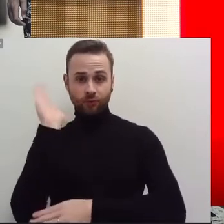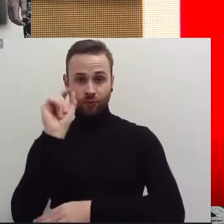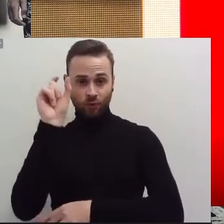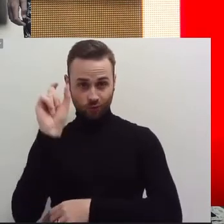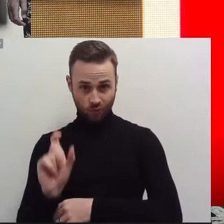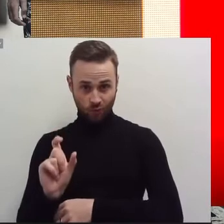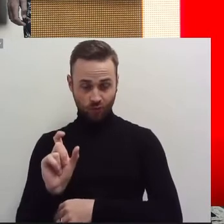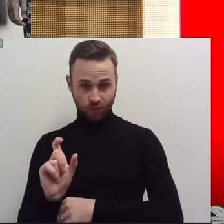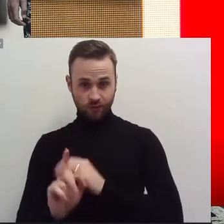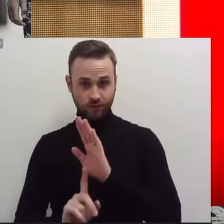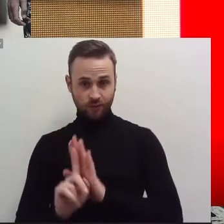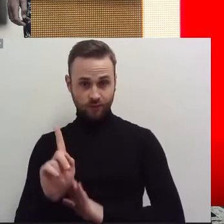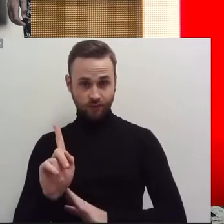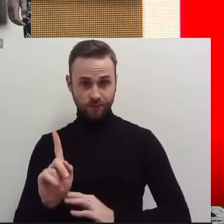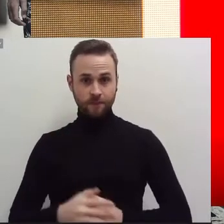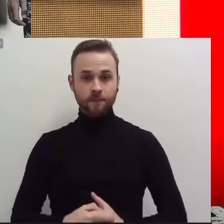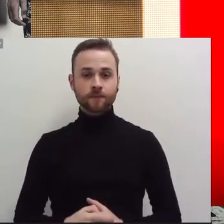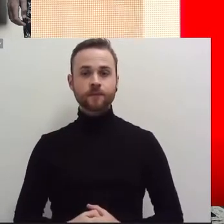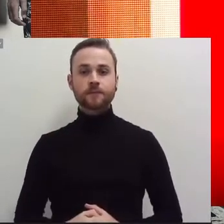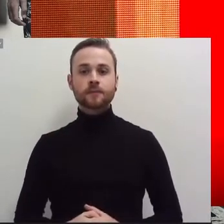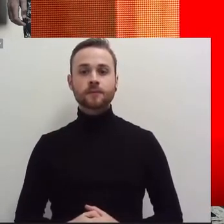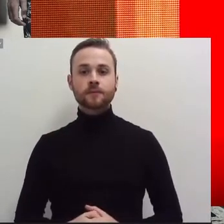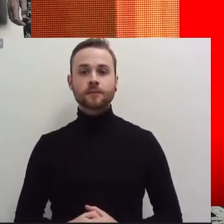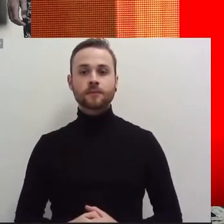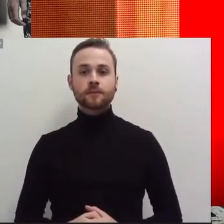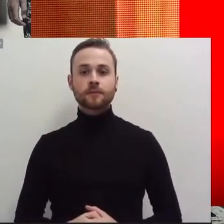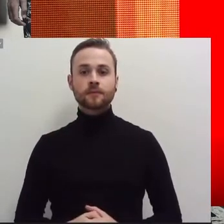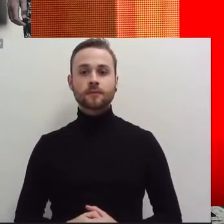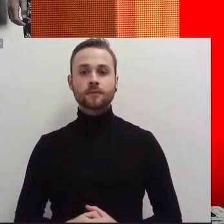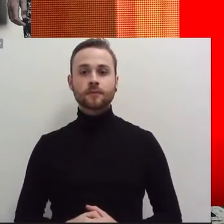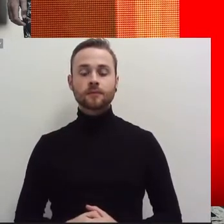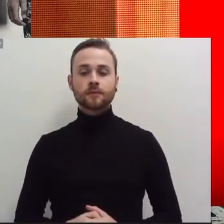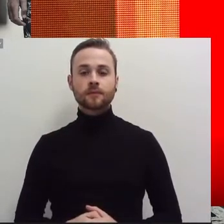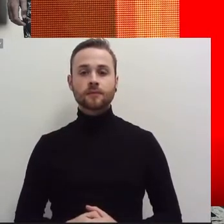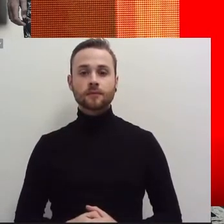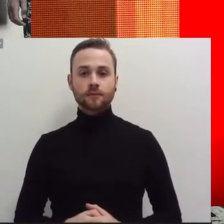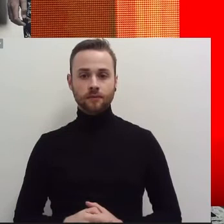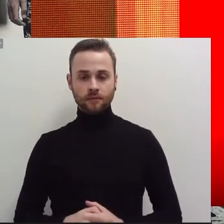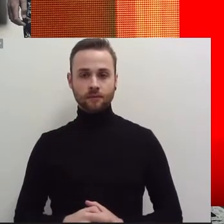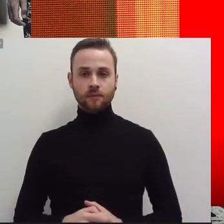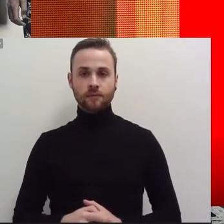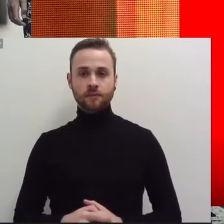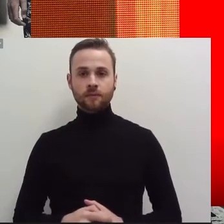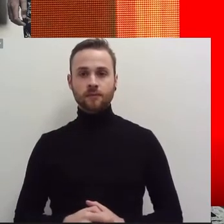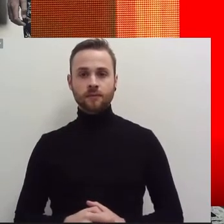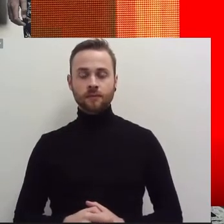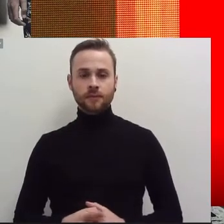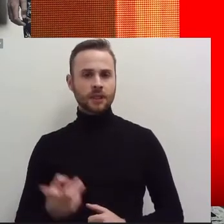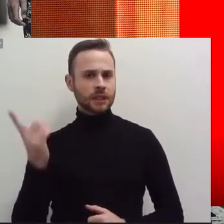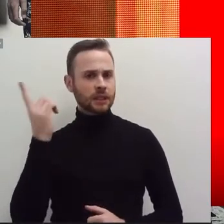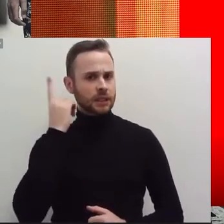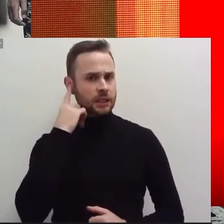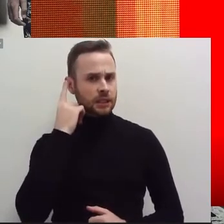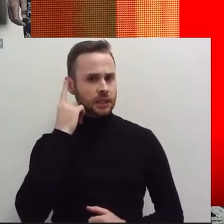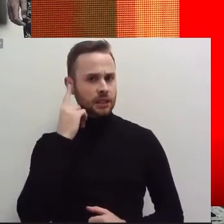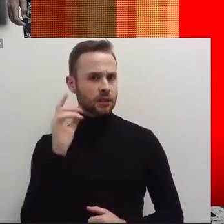starting traditions, for example, by these boxes, which is a great idea. Can you say something about why